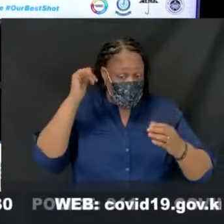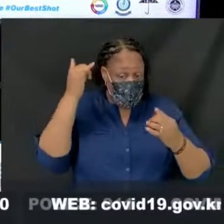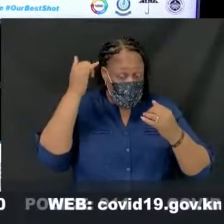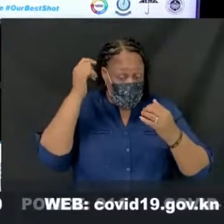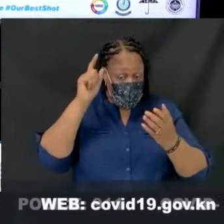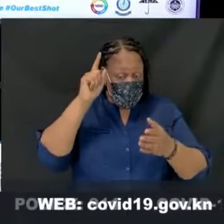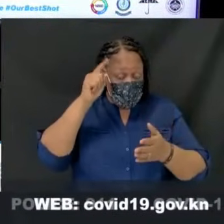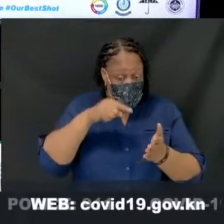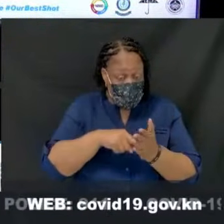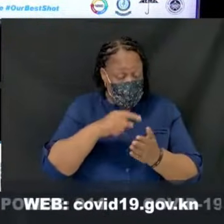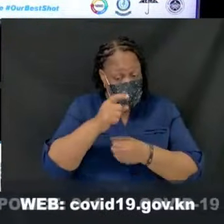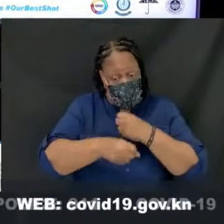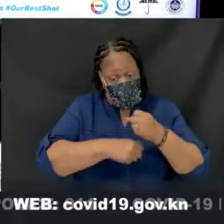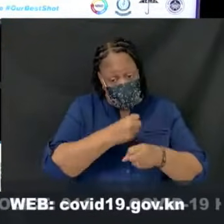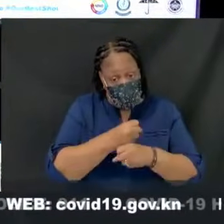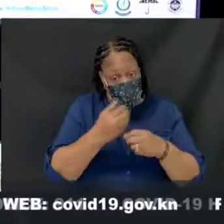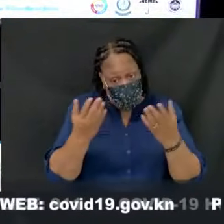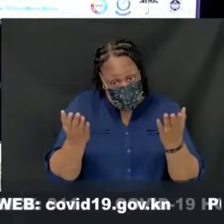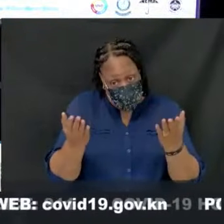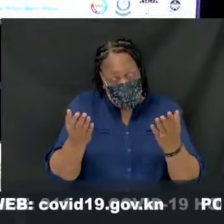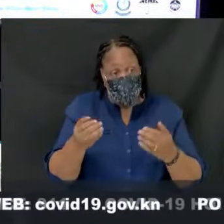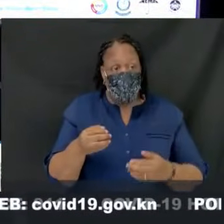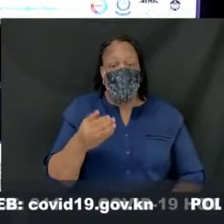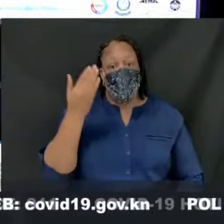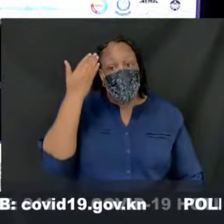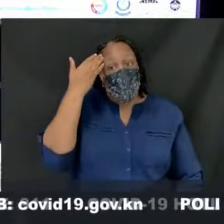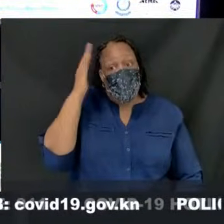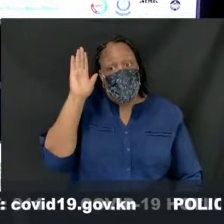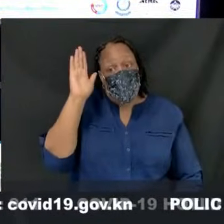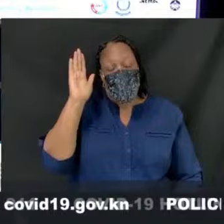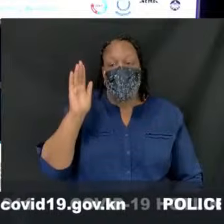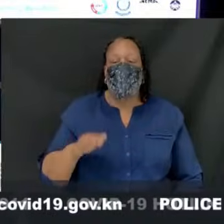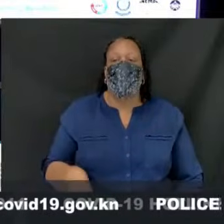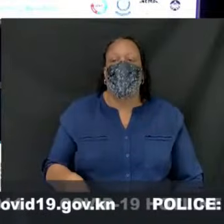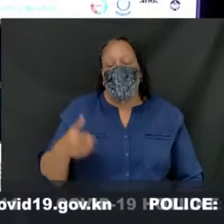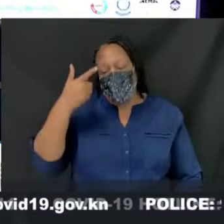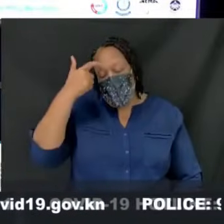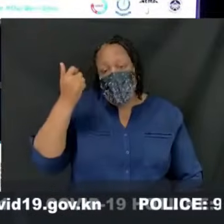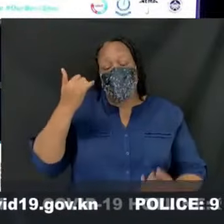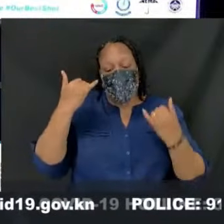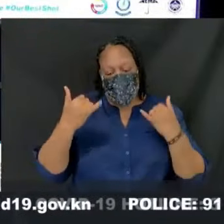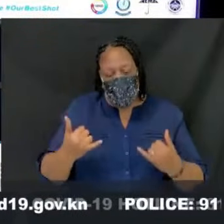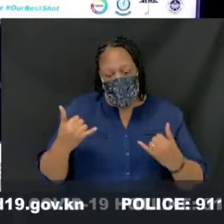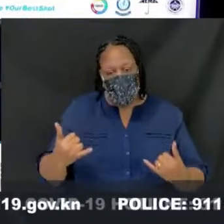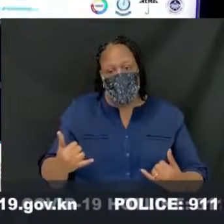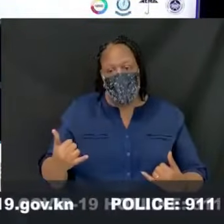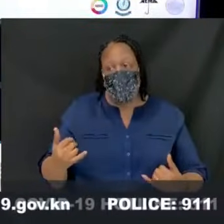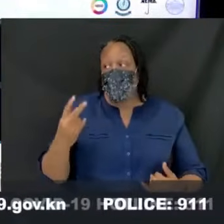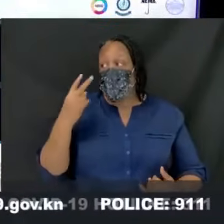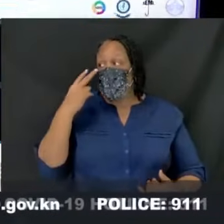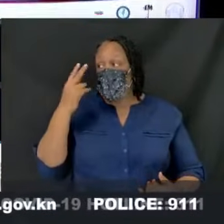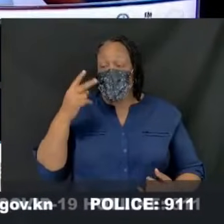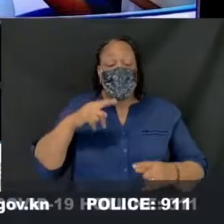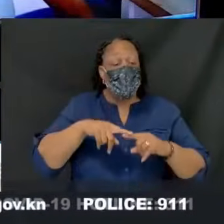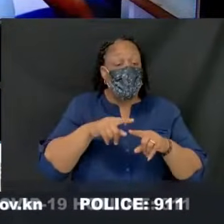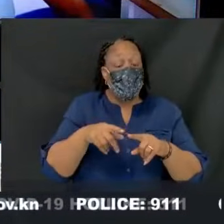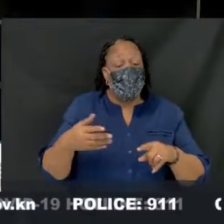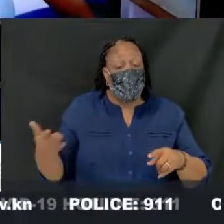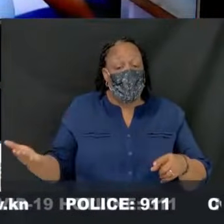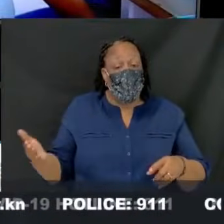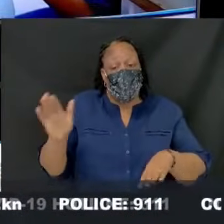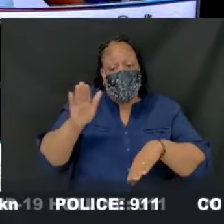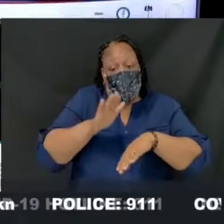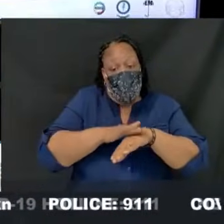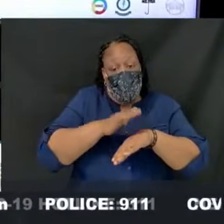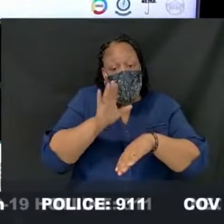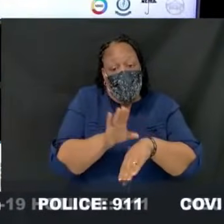the entertainment sector. We also have the Carnival Committee who is looking at Carnival. But all I want to say,